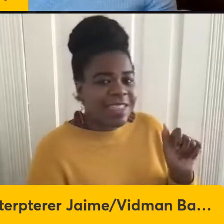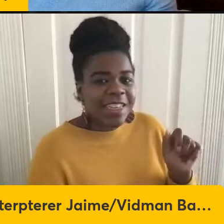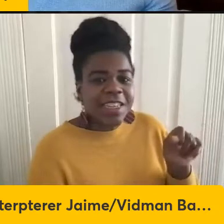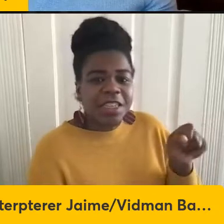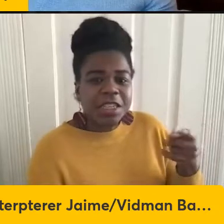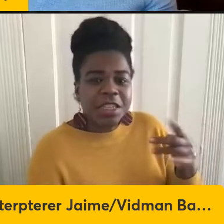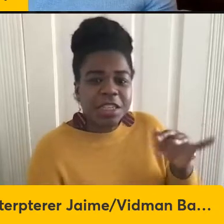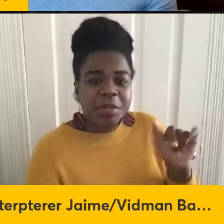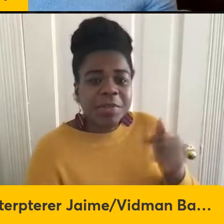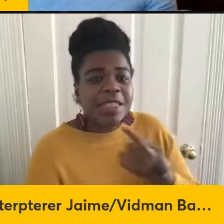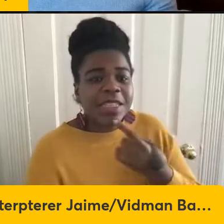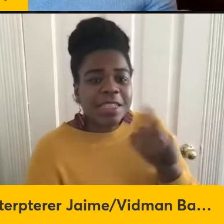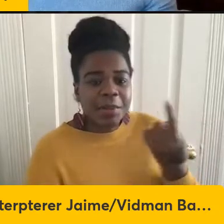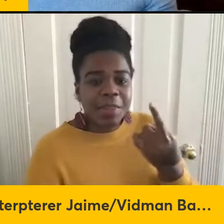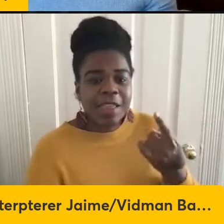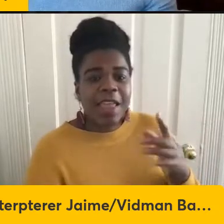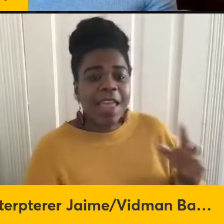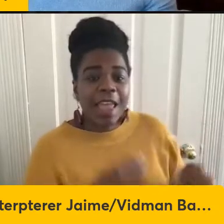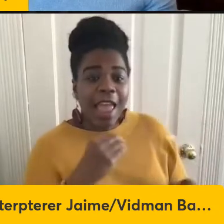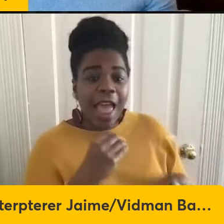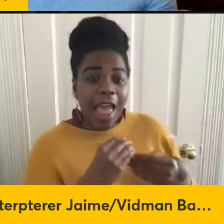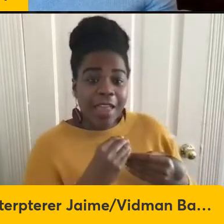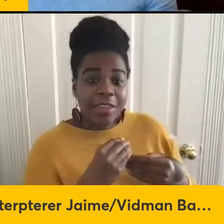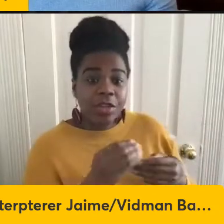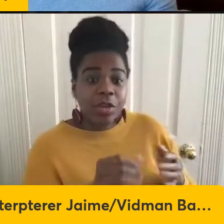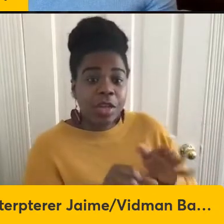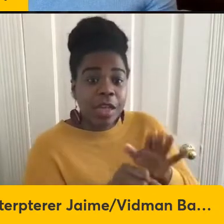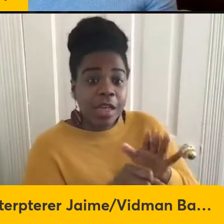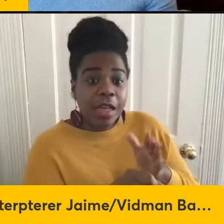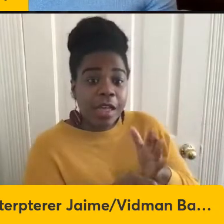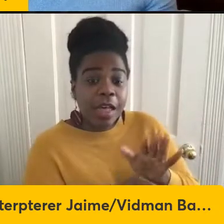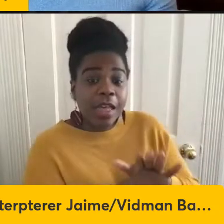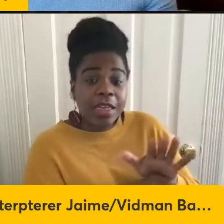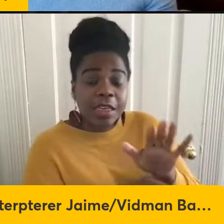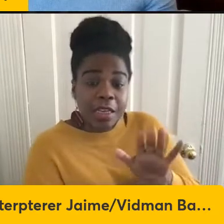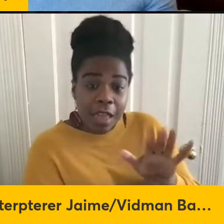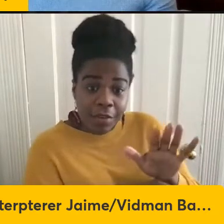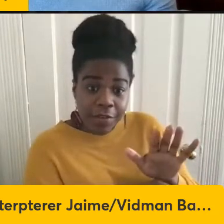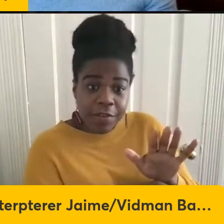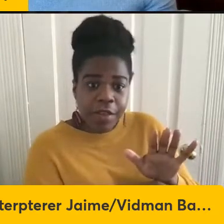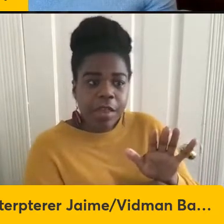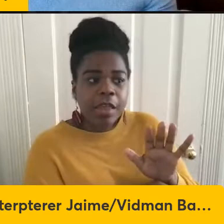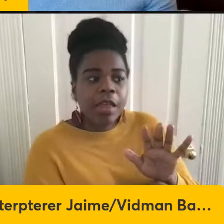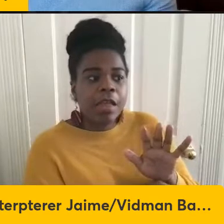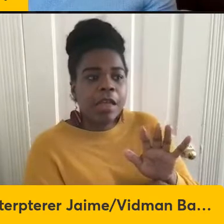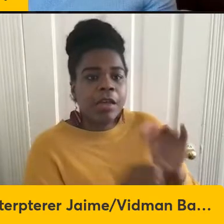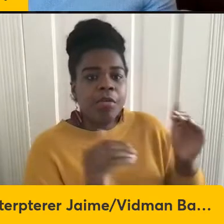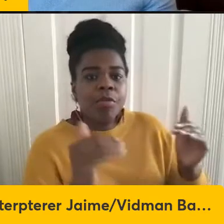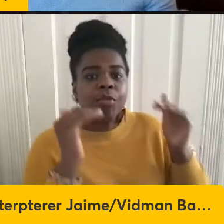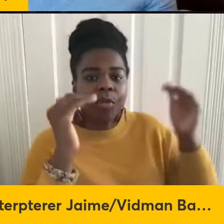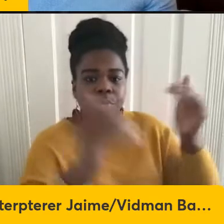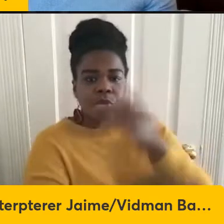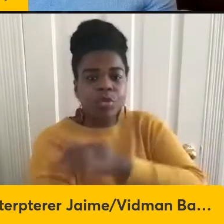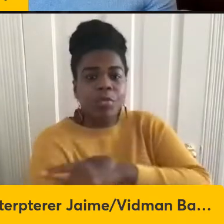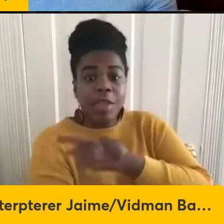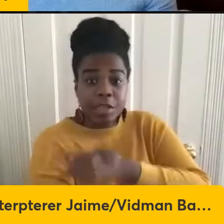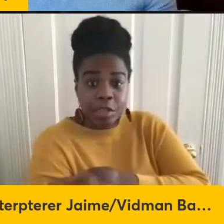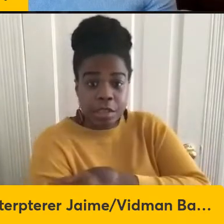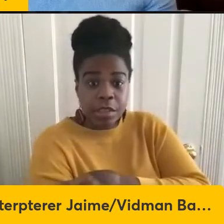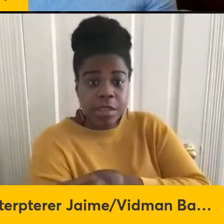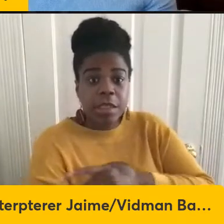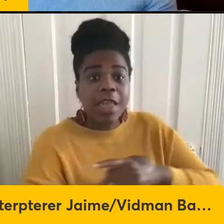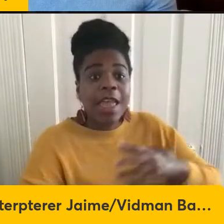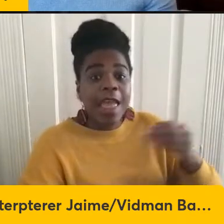and I think it does add to, like, is there enough promotion of patient advocacy opportunities for opportunities to communities and patients?